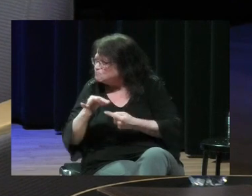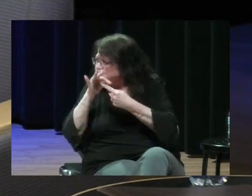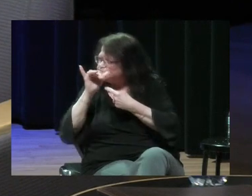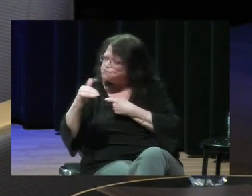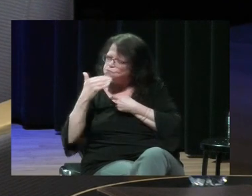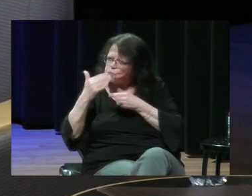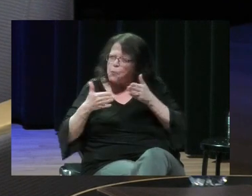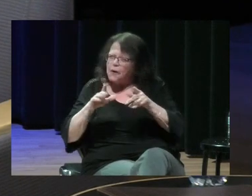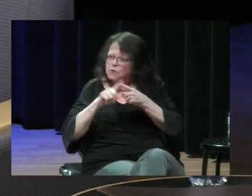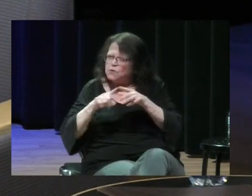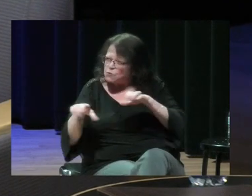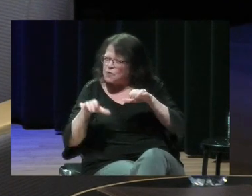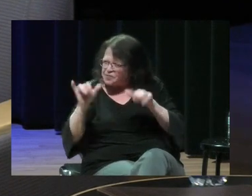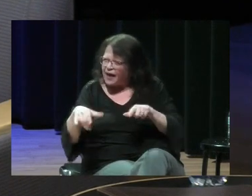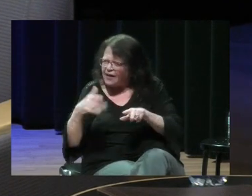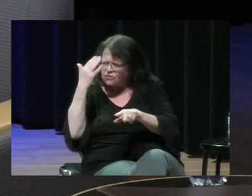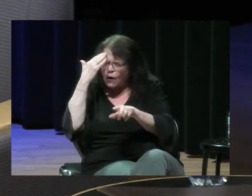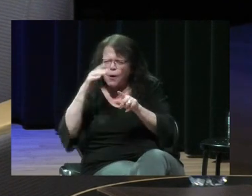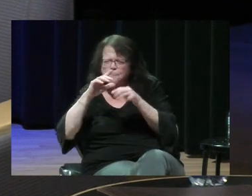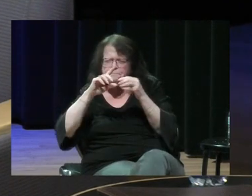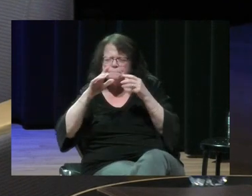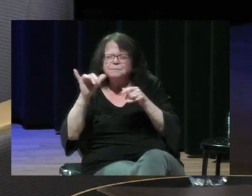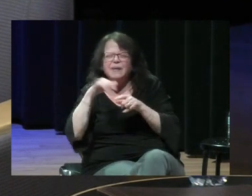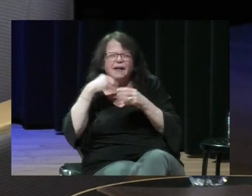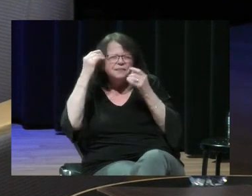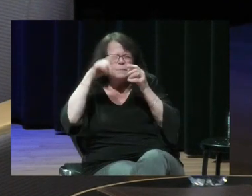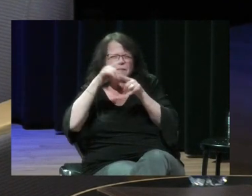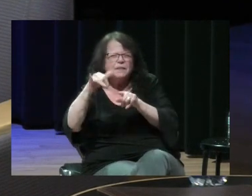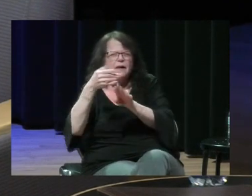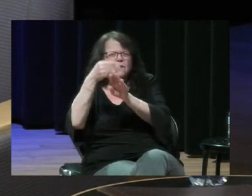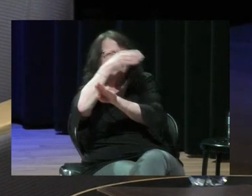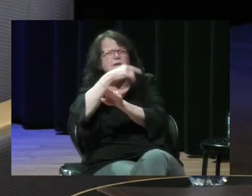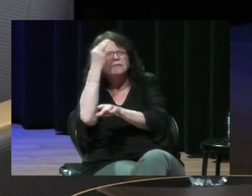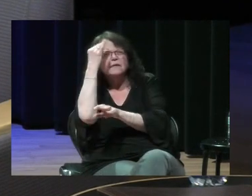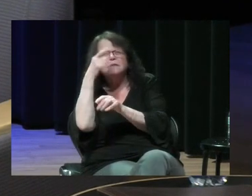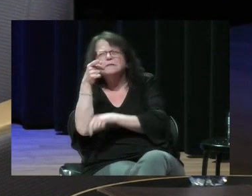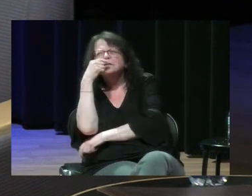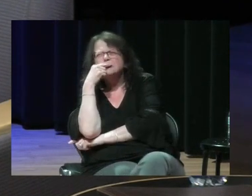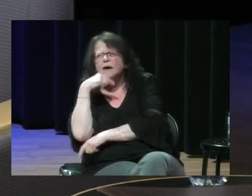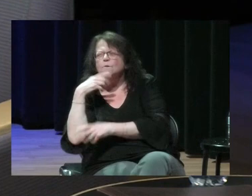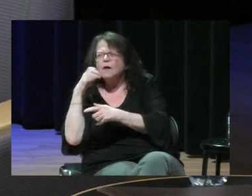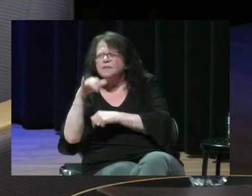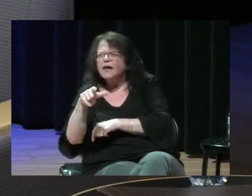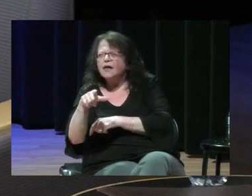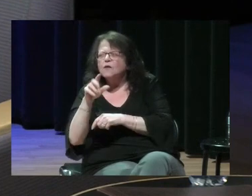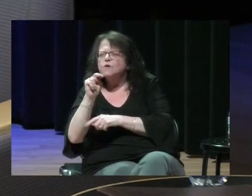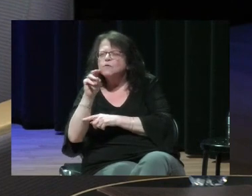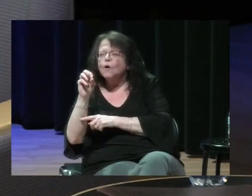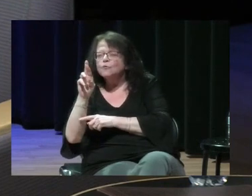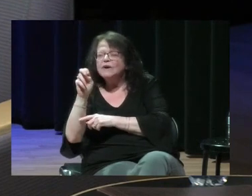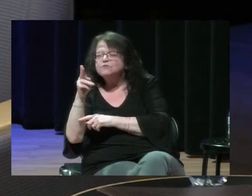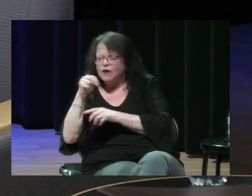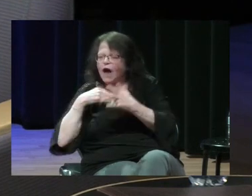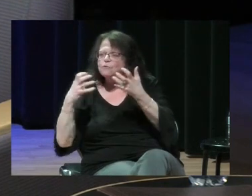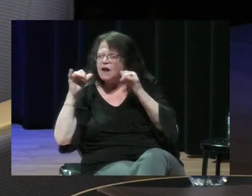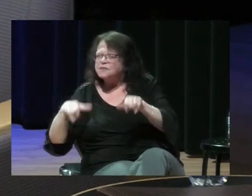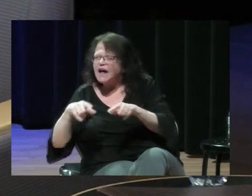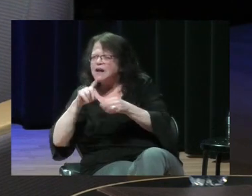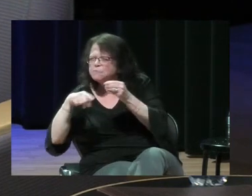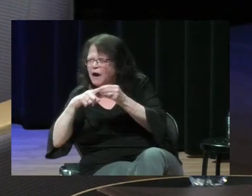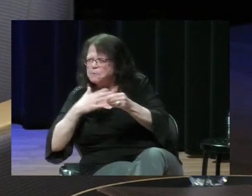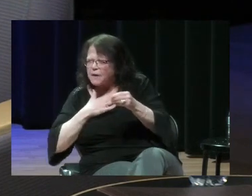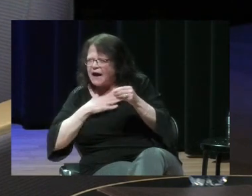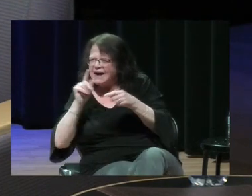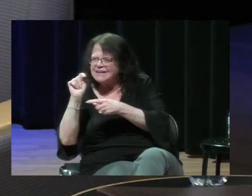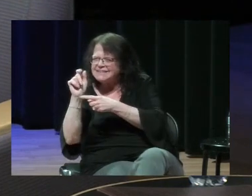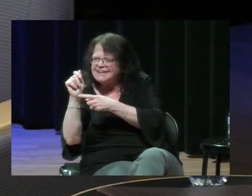about our takes. I was thinking about this earlier, that I want to have that liberal return policy about my takes. Not my values